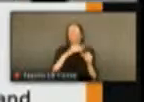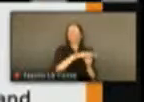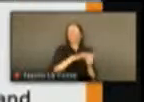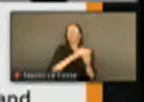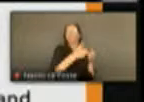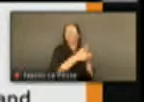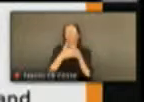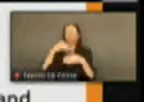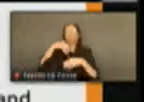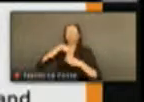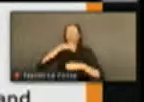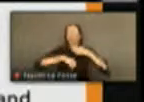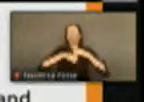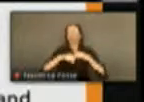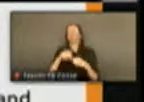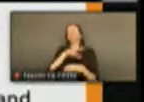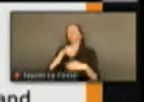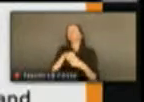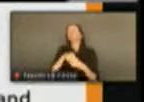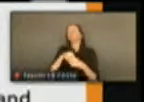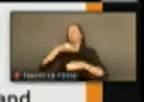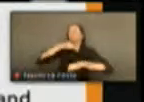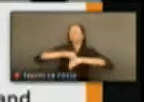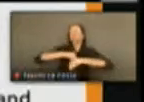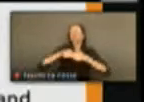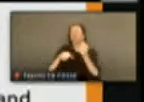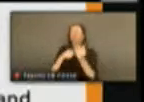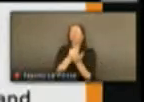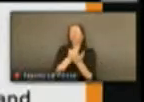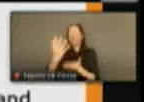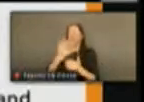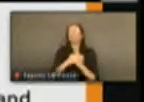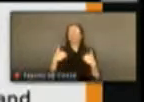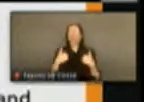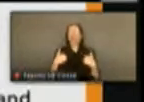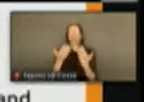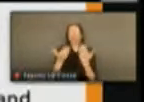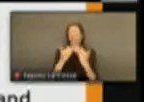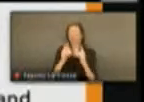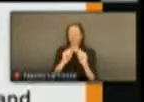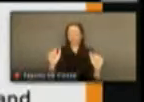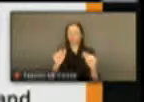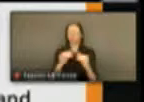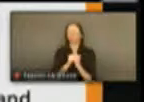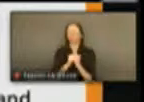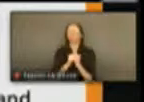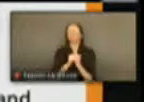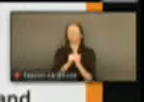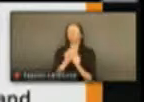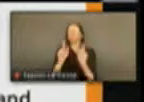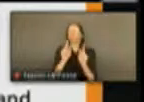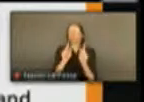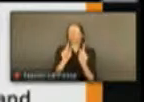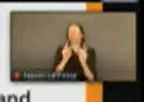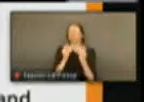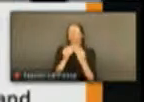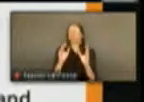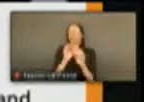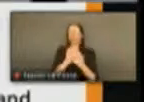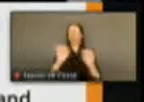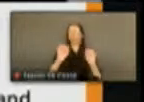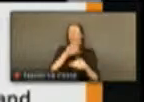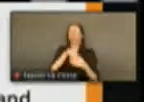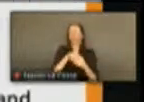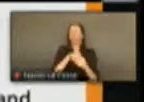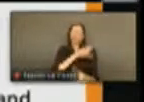services. Public safety includes police, fire, and corrections. General government includes